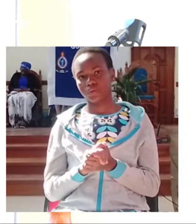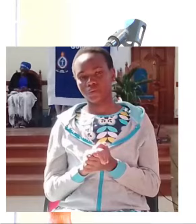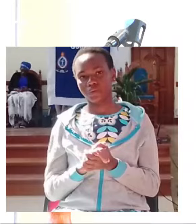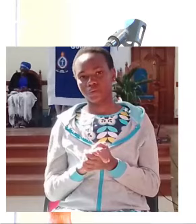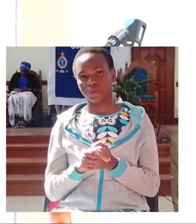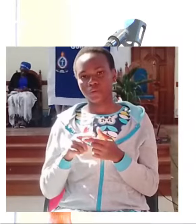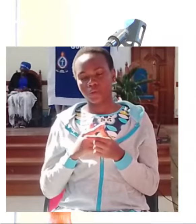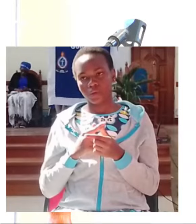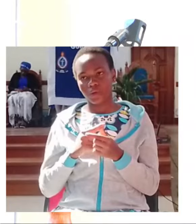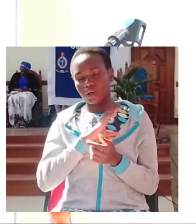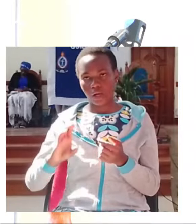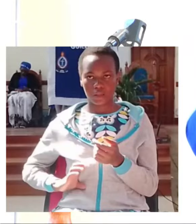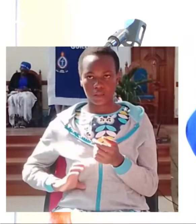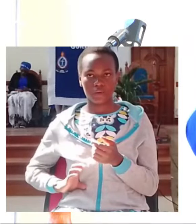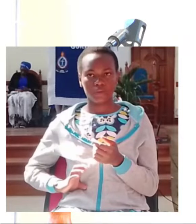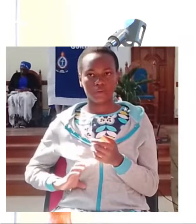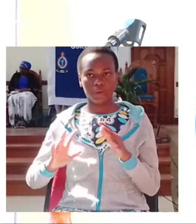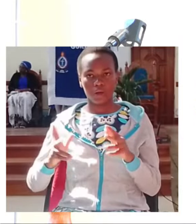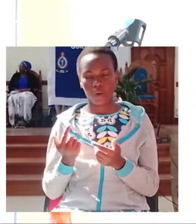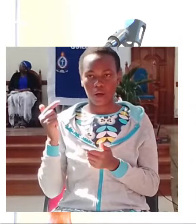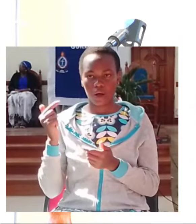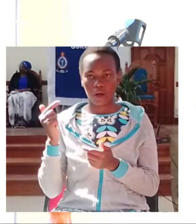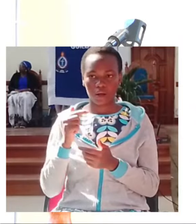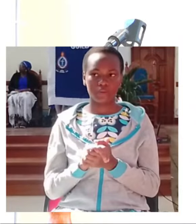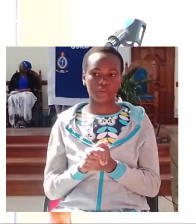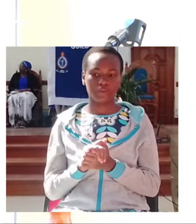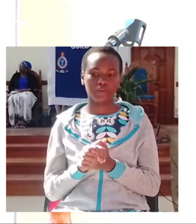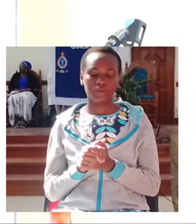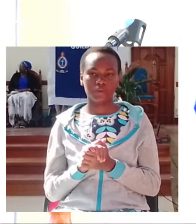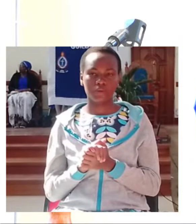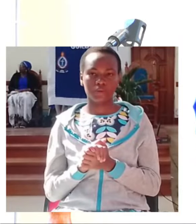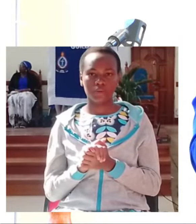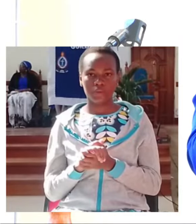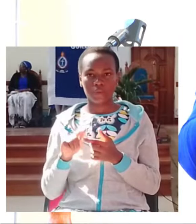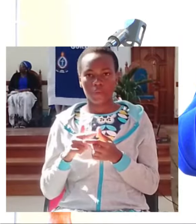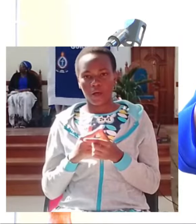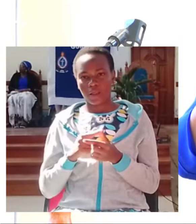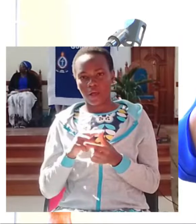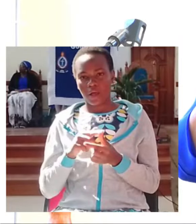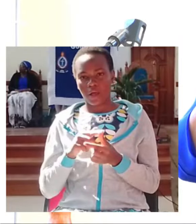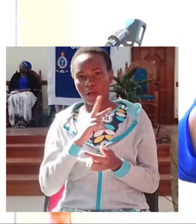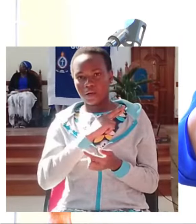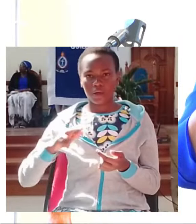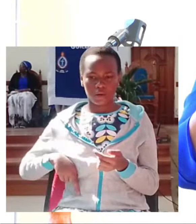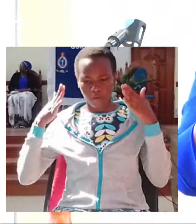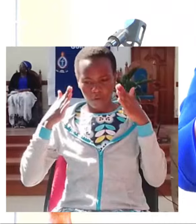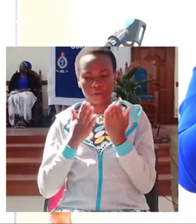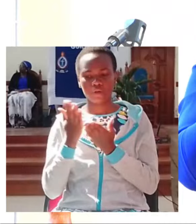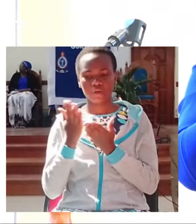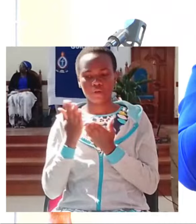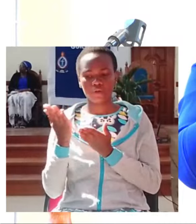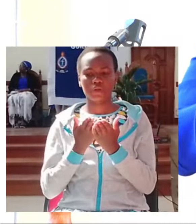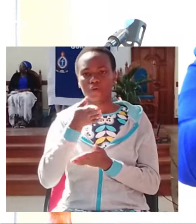Are we really Christians? How comes other religions, they are so committed to serving their